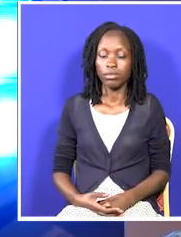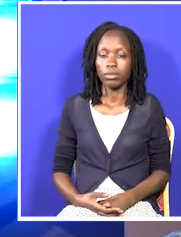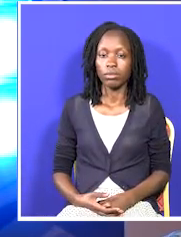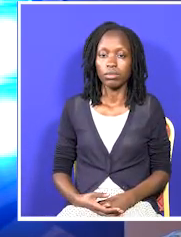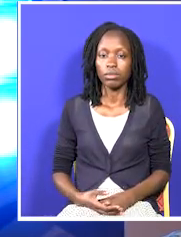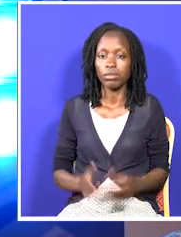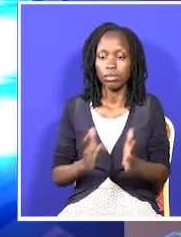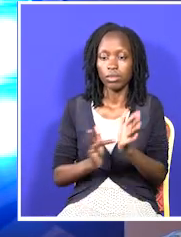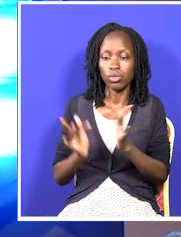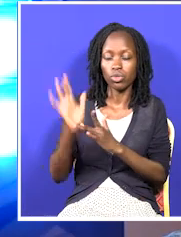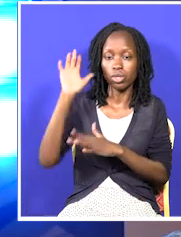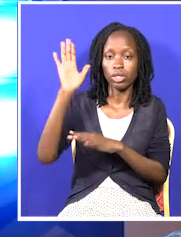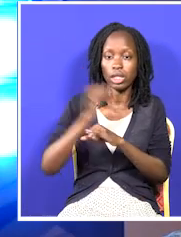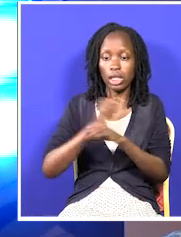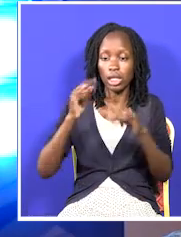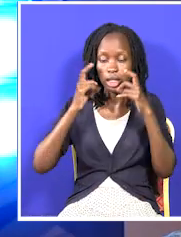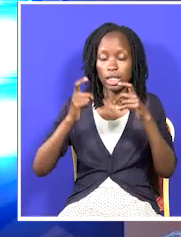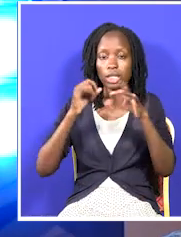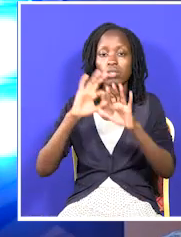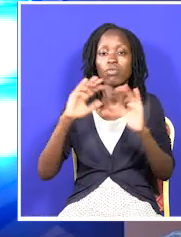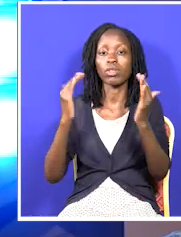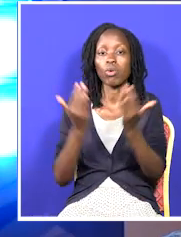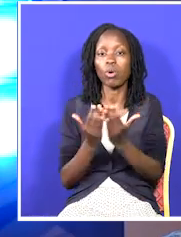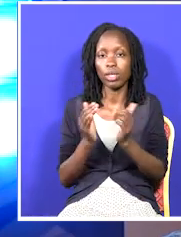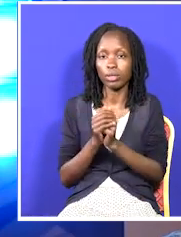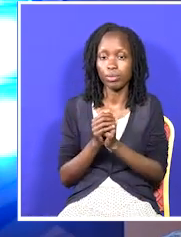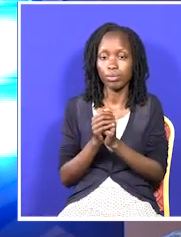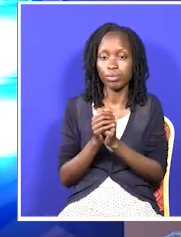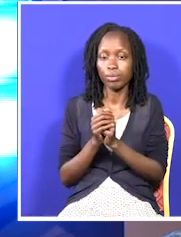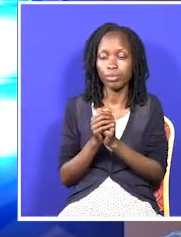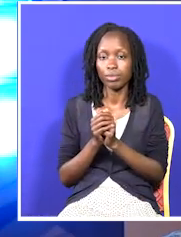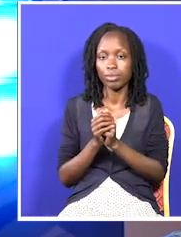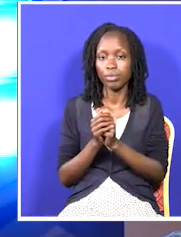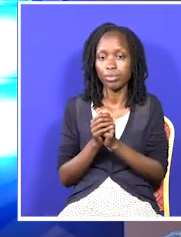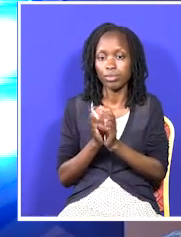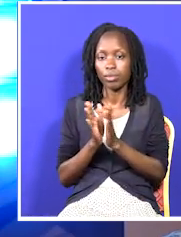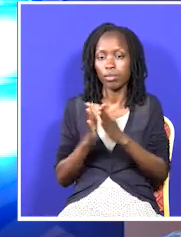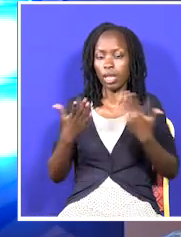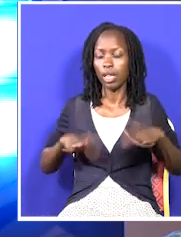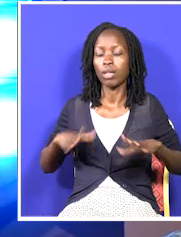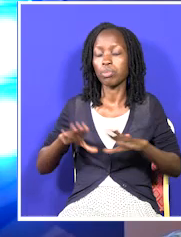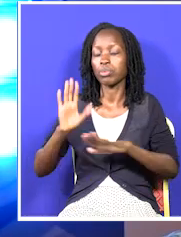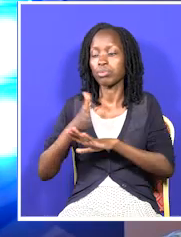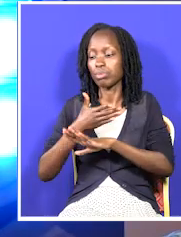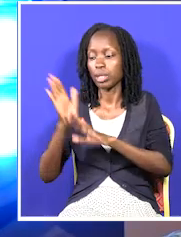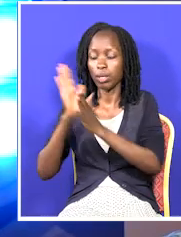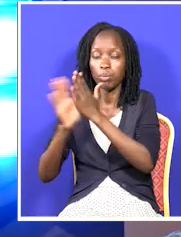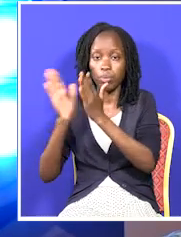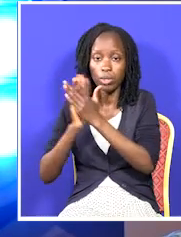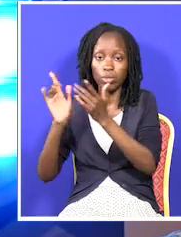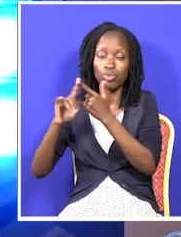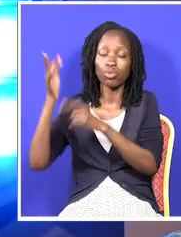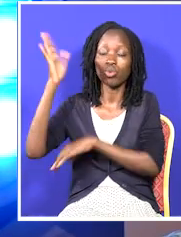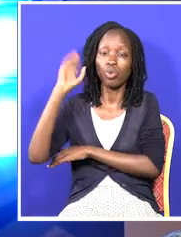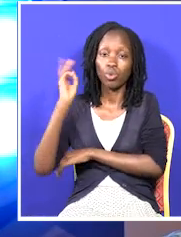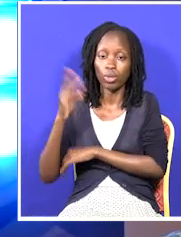29, that he is the one who washed away the sins of the world. And therefore, people will be singing praises to